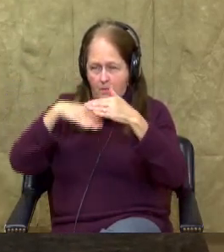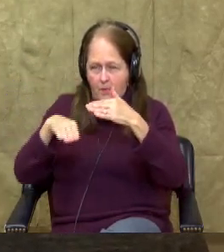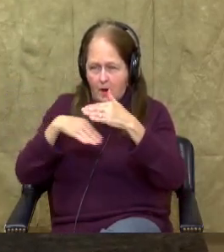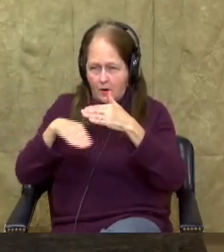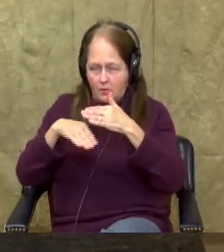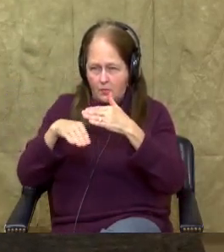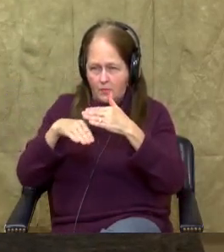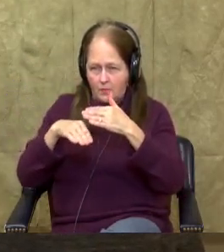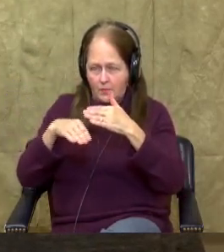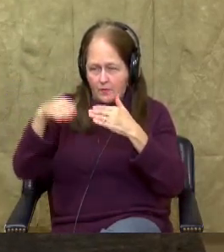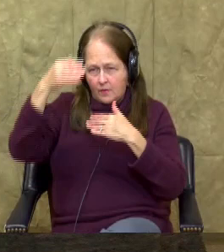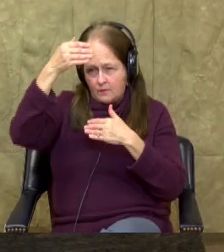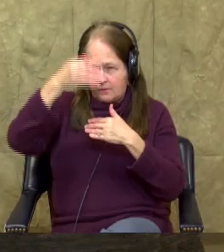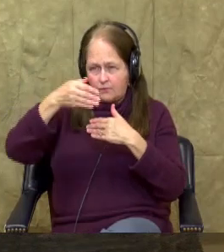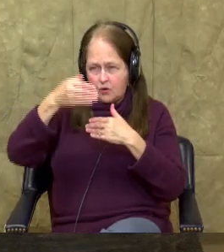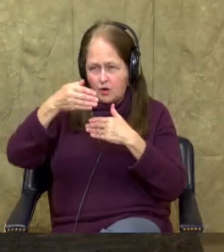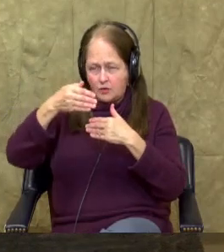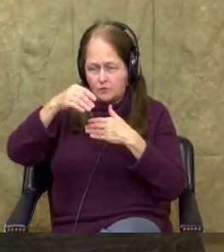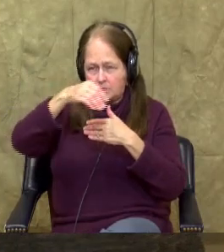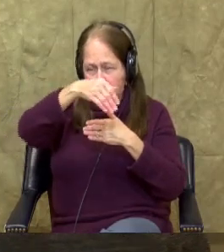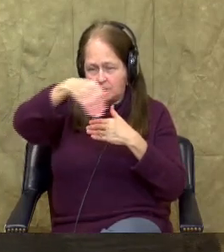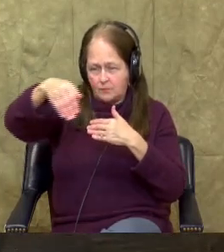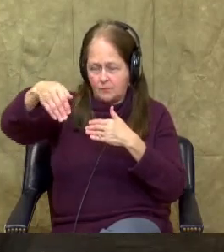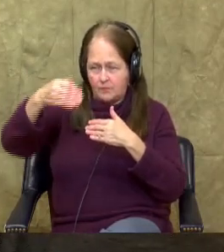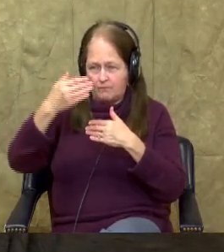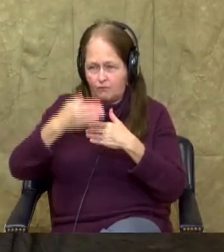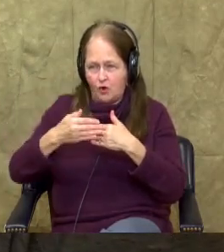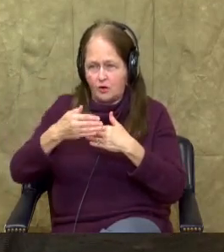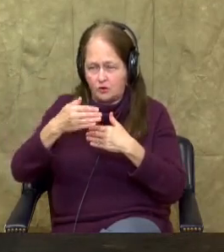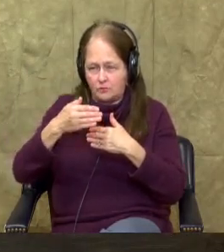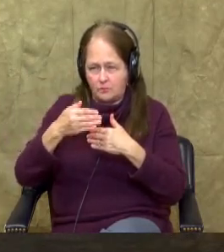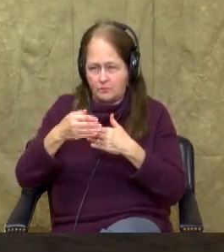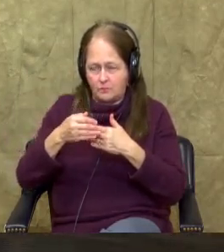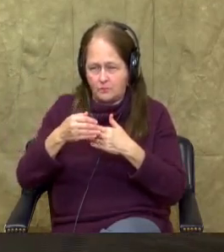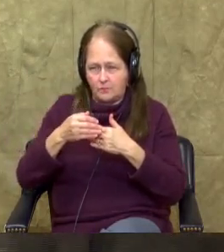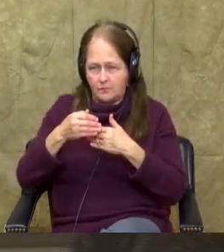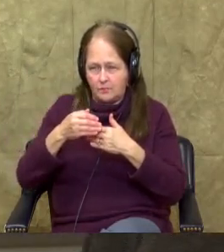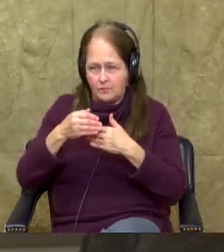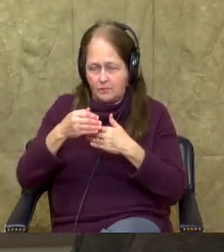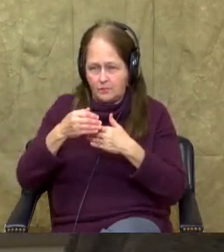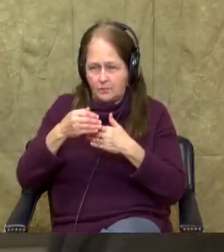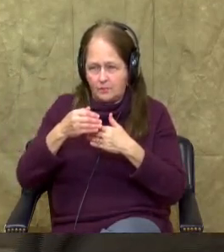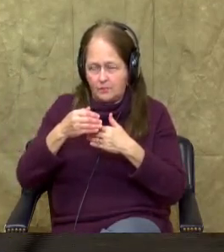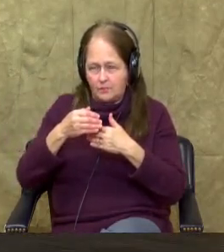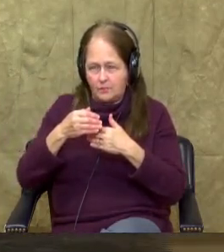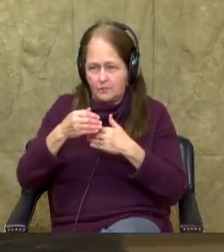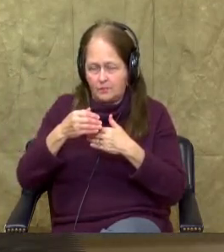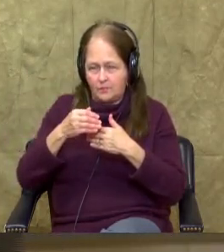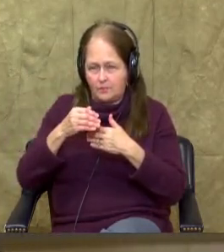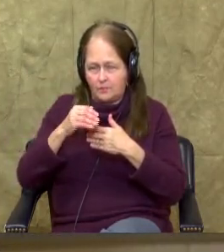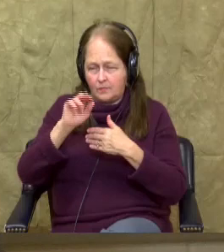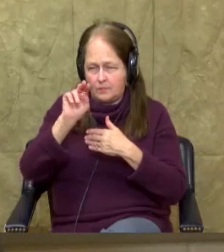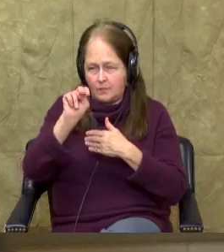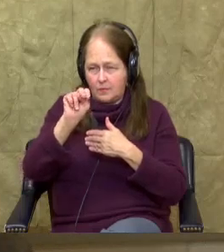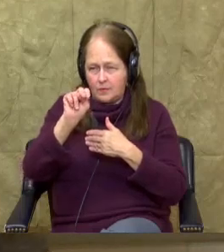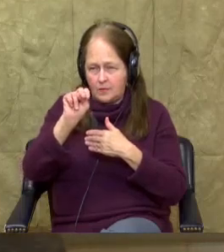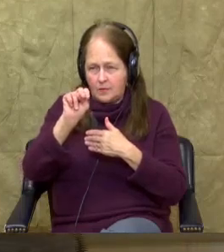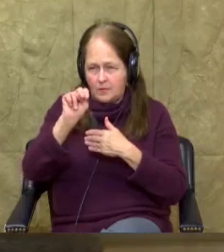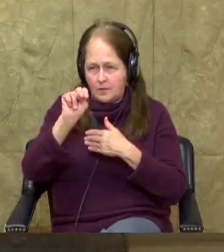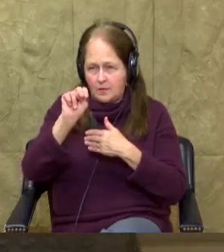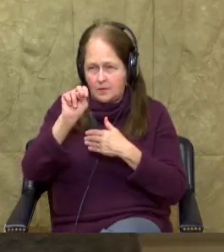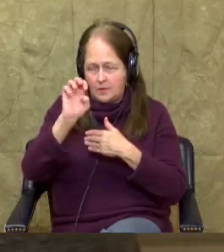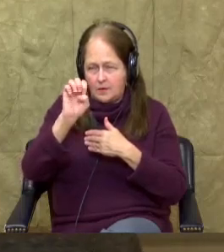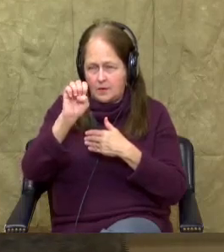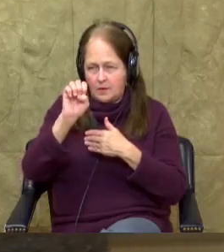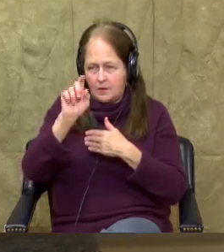and then front, front. Which actually, if you did a net, let me draw it as a